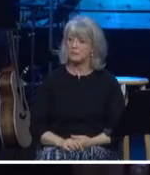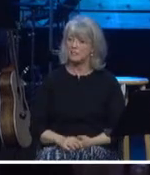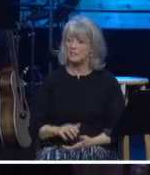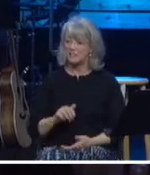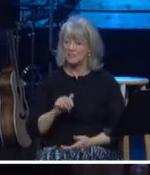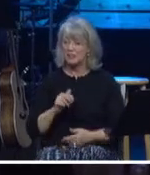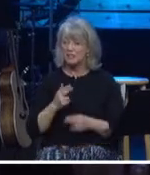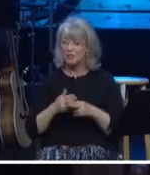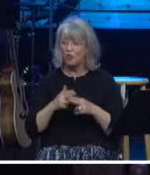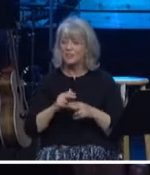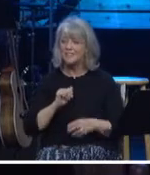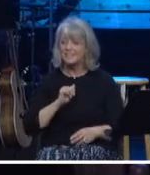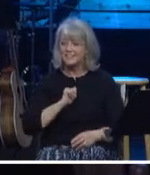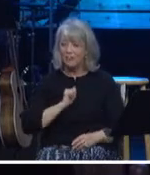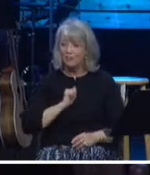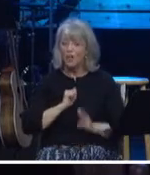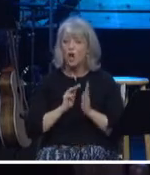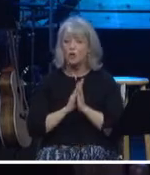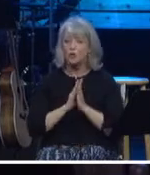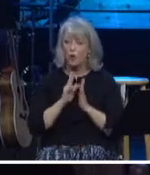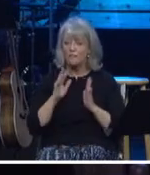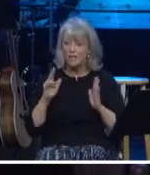Self-glorification. That's what they stood for.